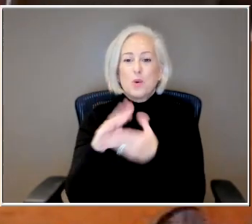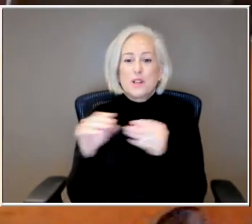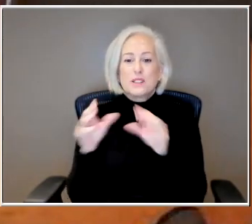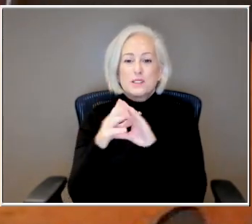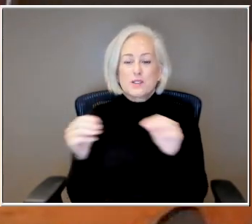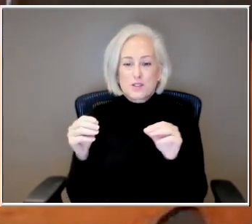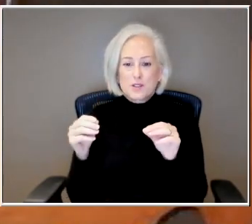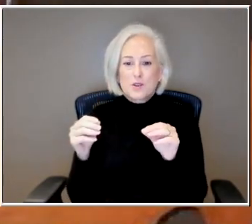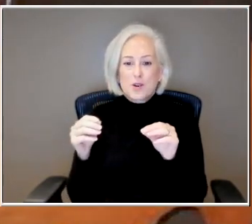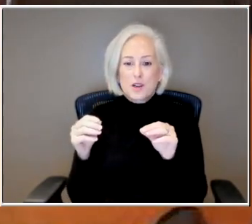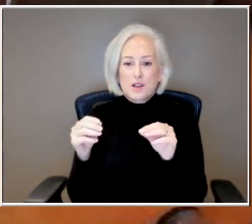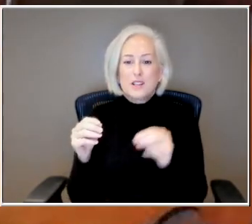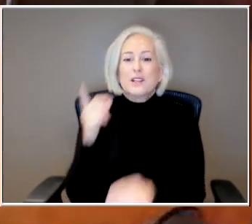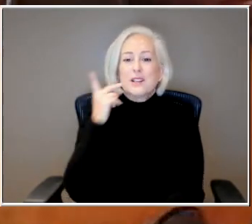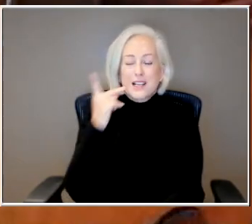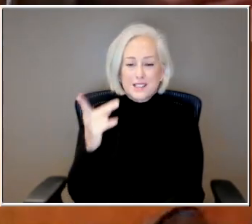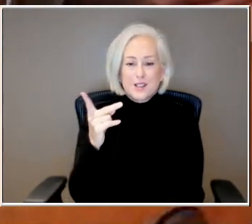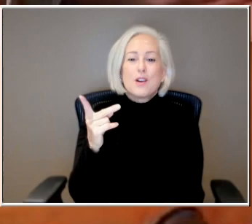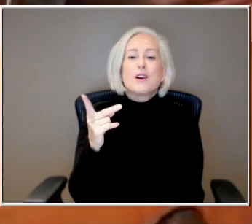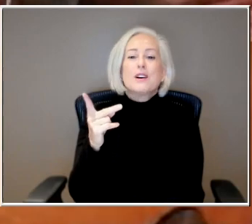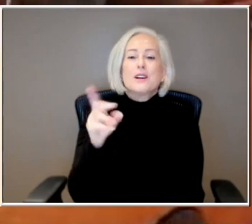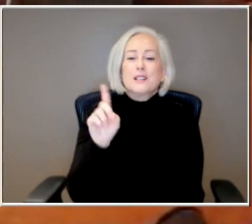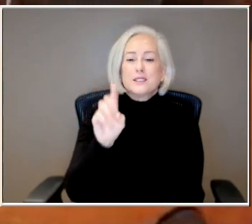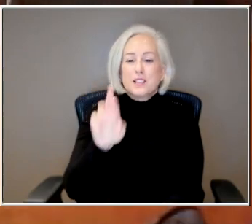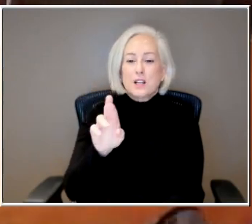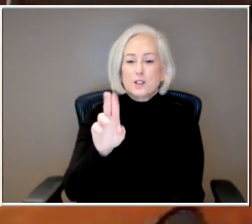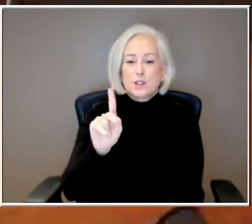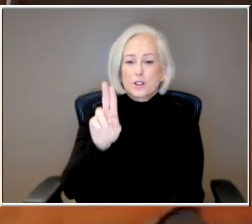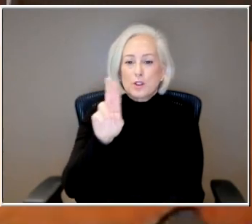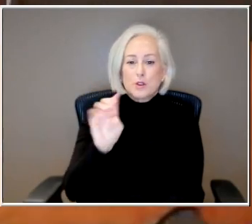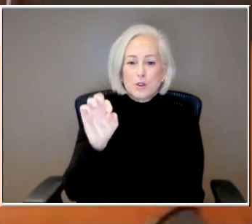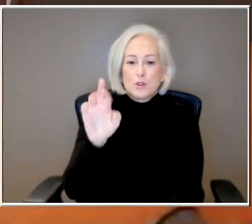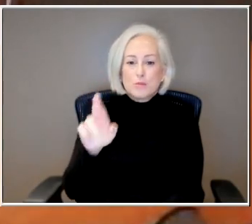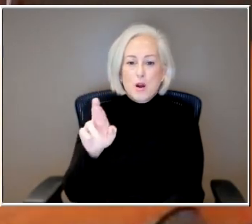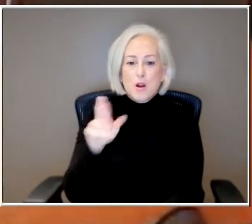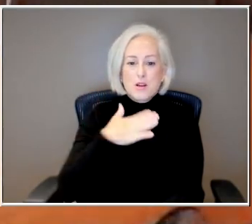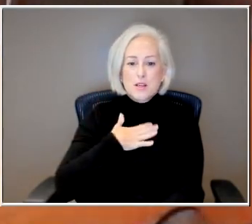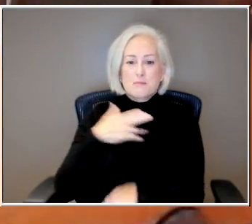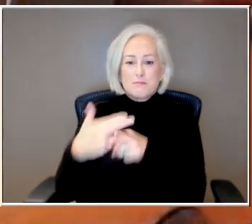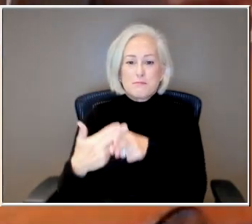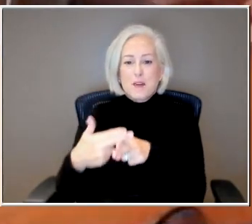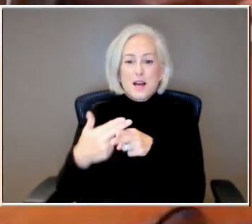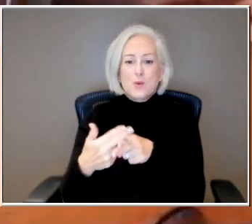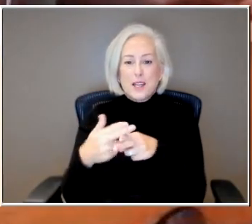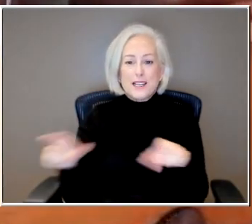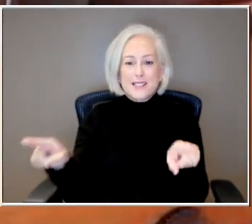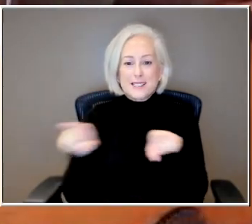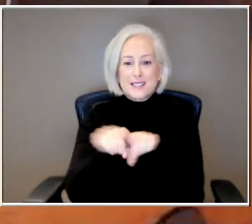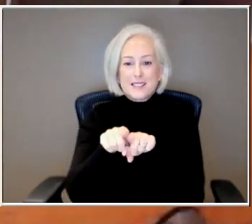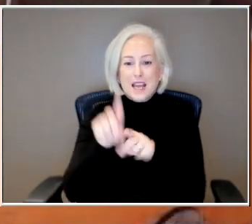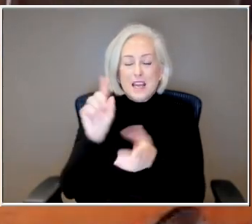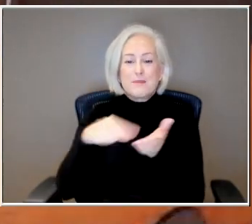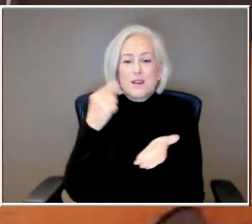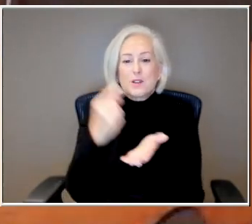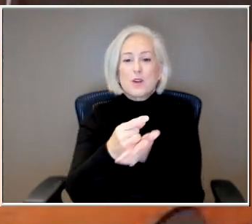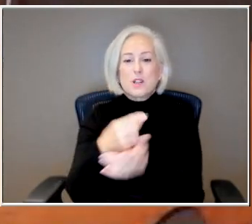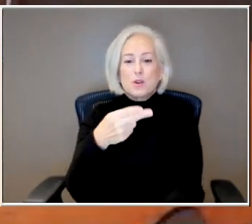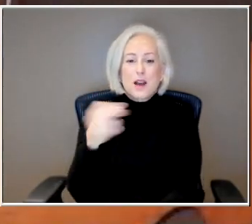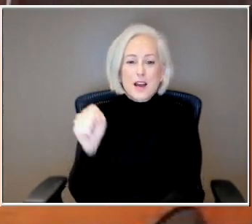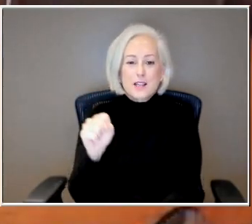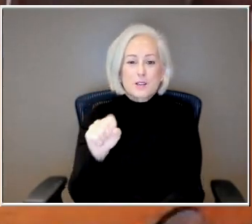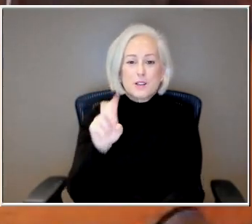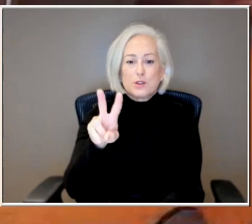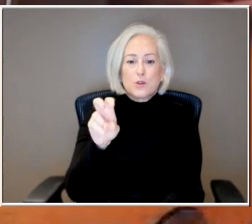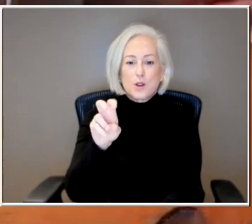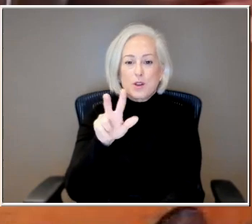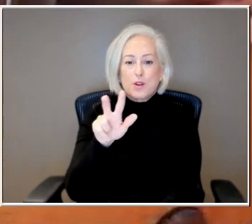Dr. Humar, my weight was the same as I graduated from high school. It was 235 pounds,